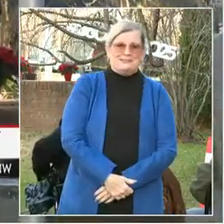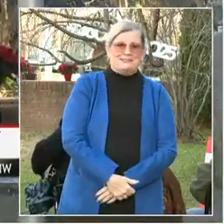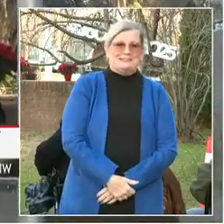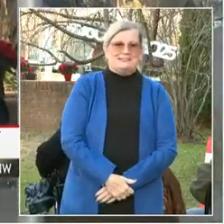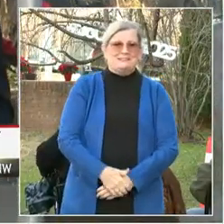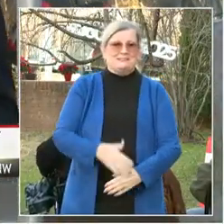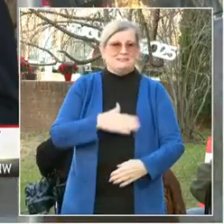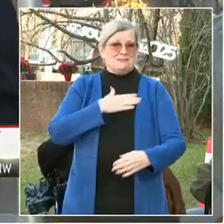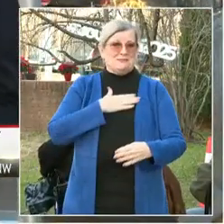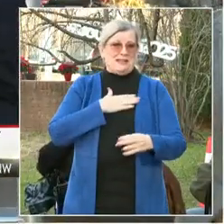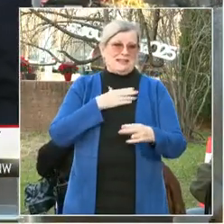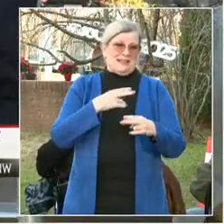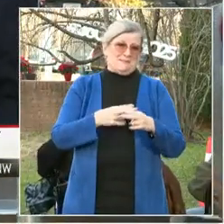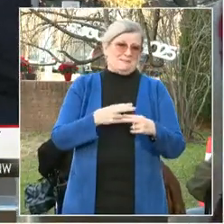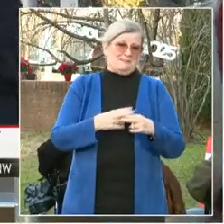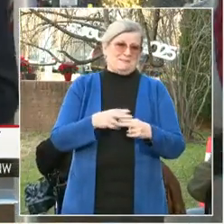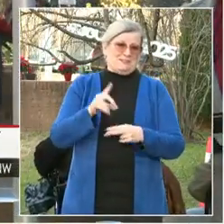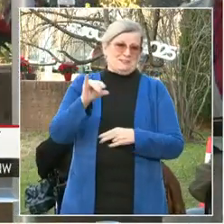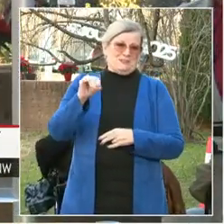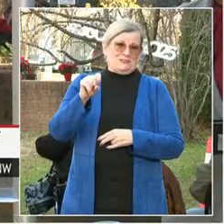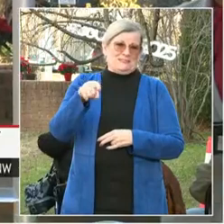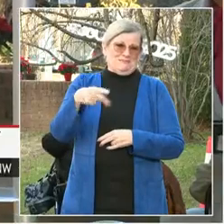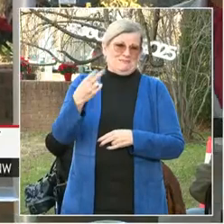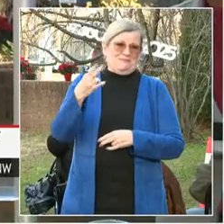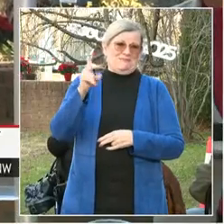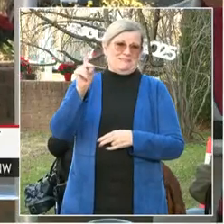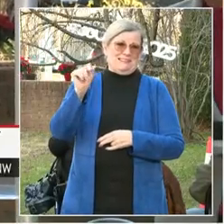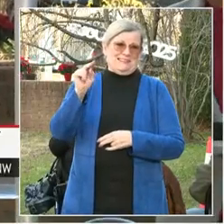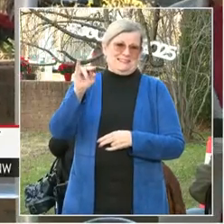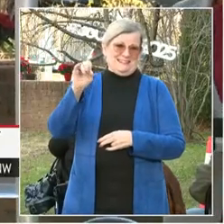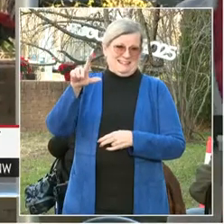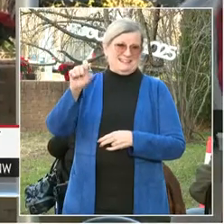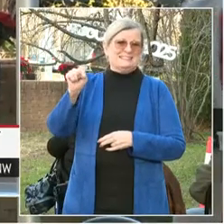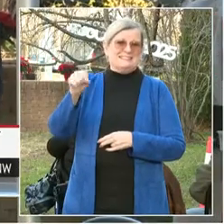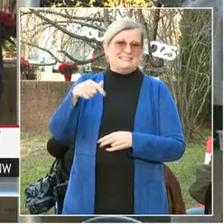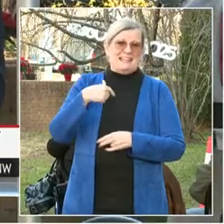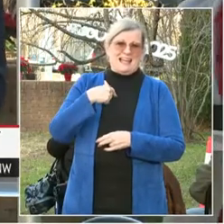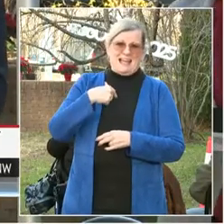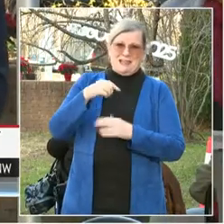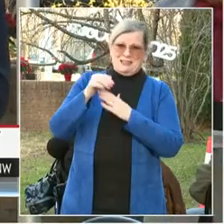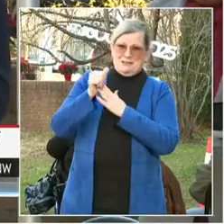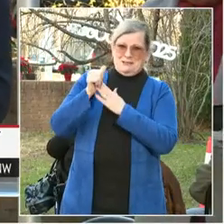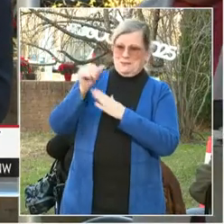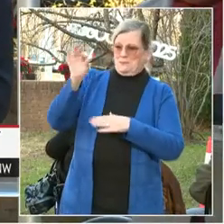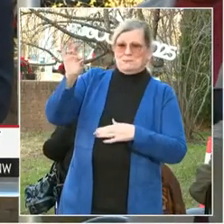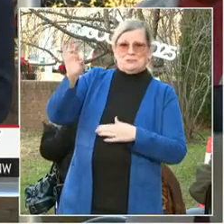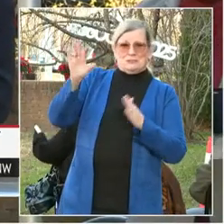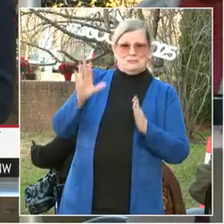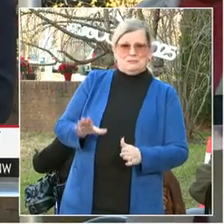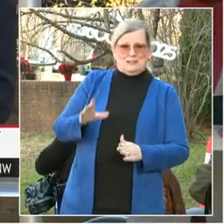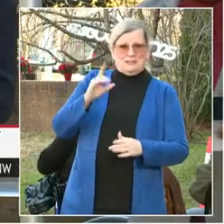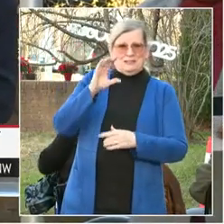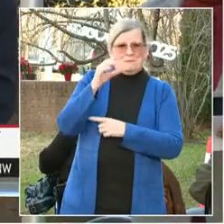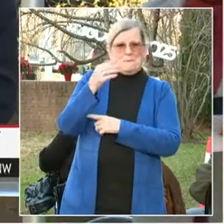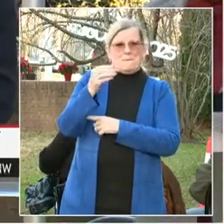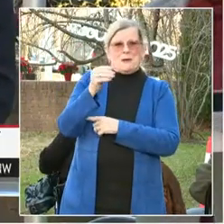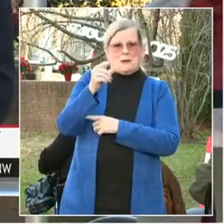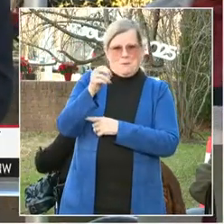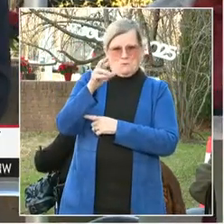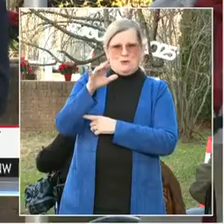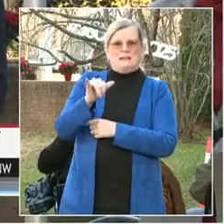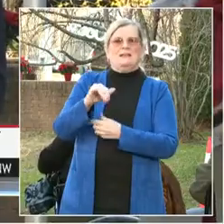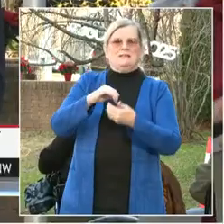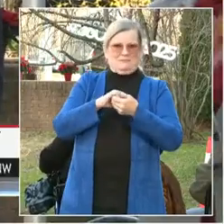My name is Joseph Daniels. I serve as the lead pastor of the Emory Fellowship, the Emory United Methodist Church on Georgia Avenue in Ward 4